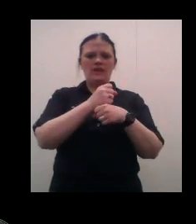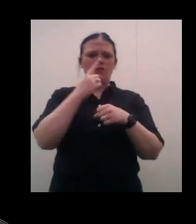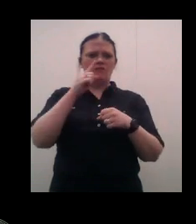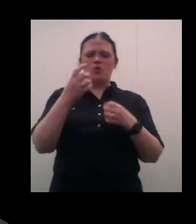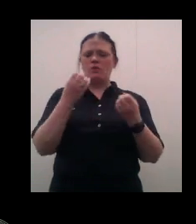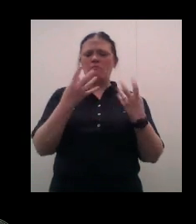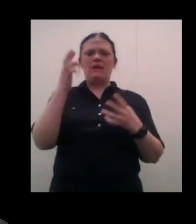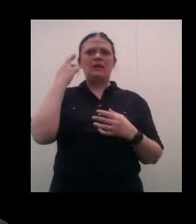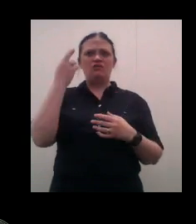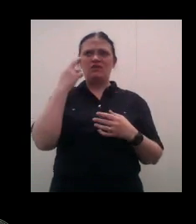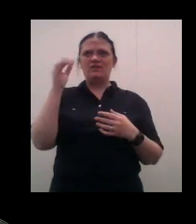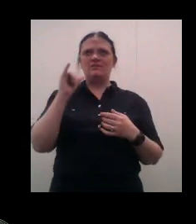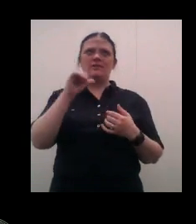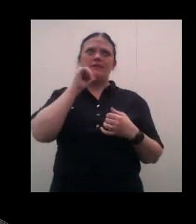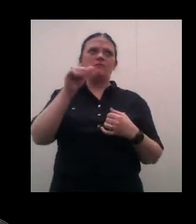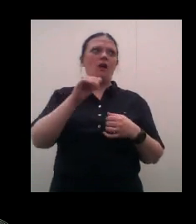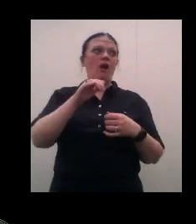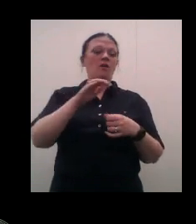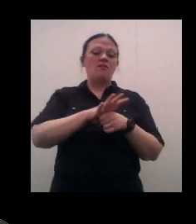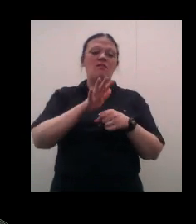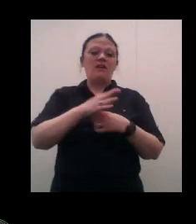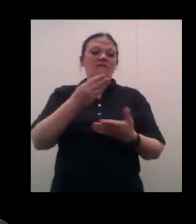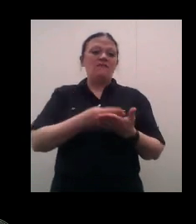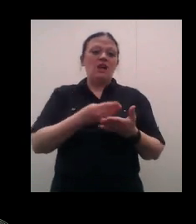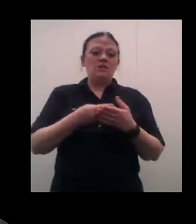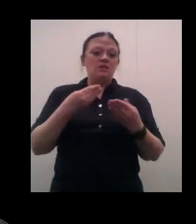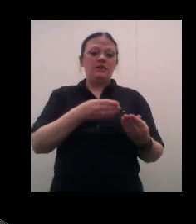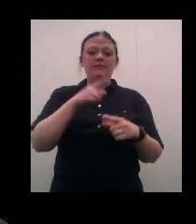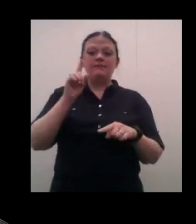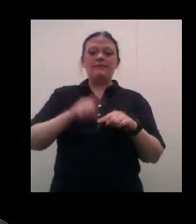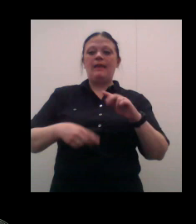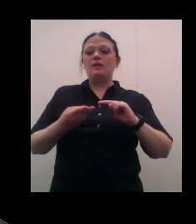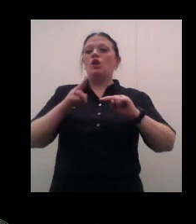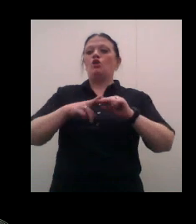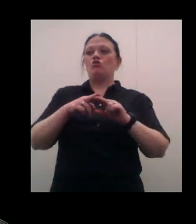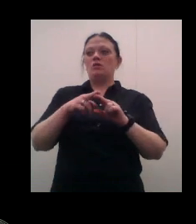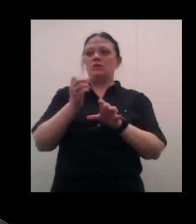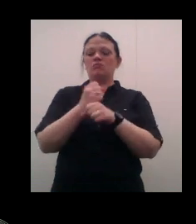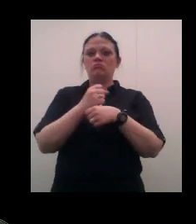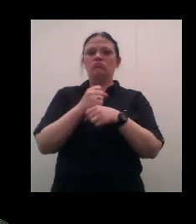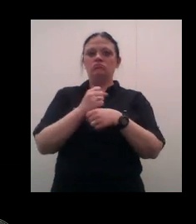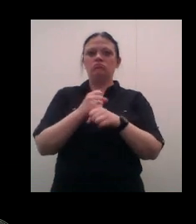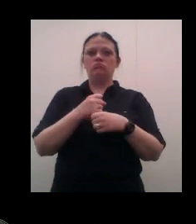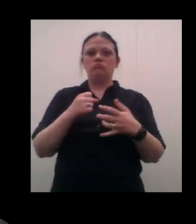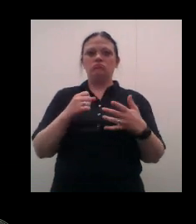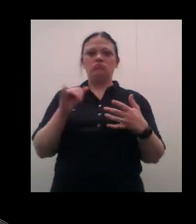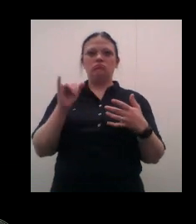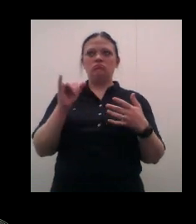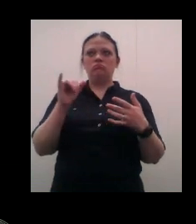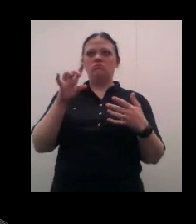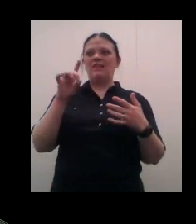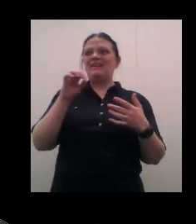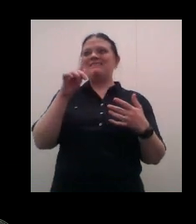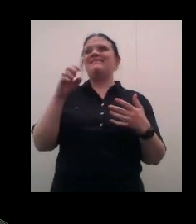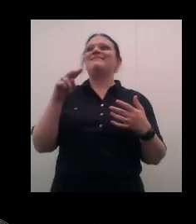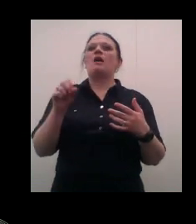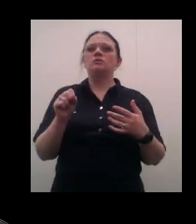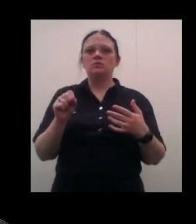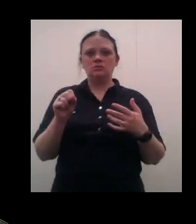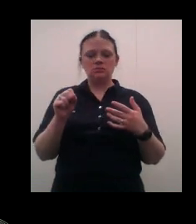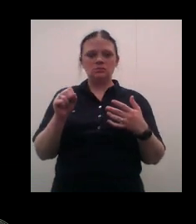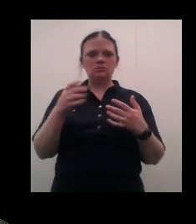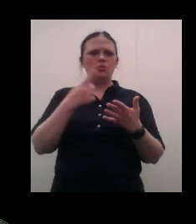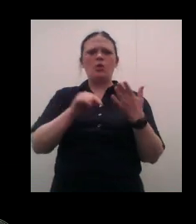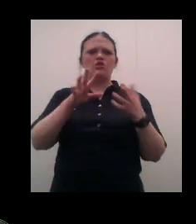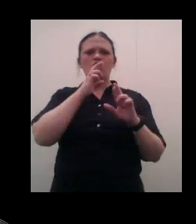reasons, including a lack of funding, are not able to ramp up production, and I'm talking about a dozen manufacturers. What's your